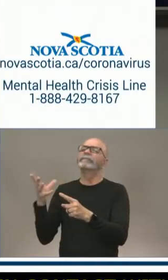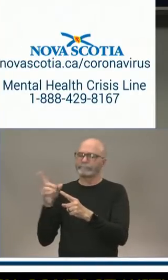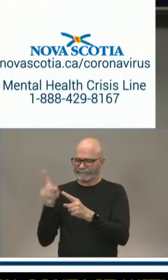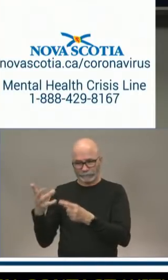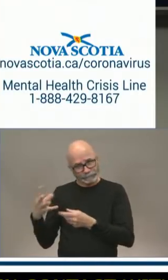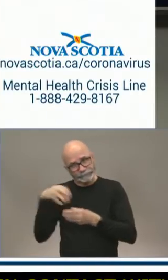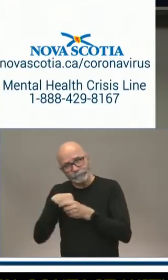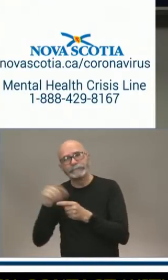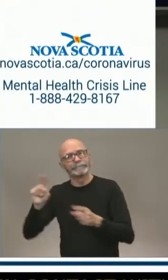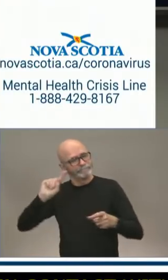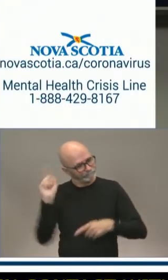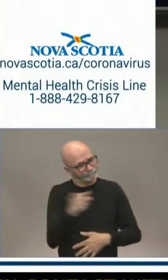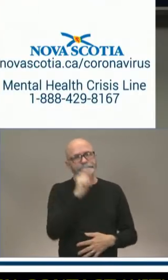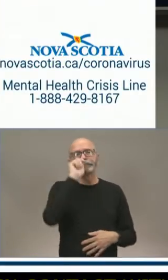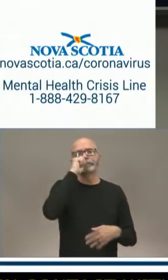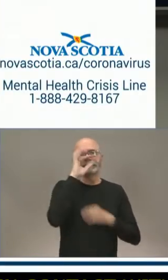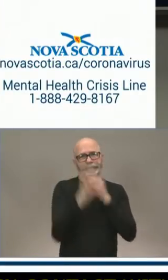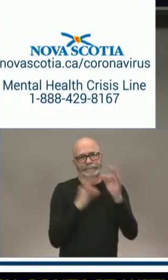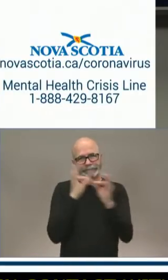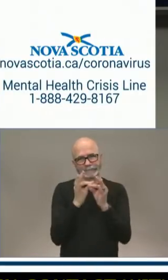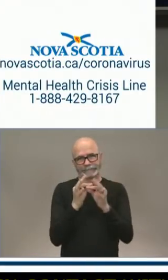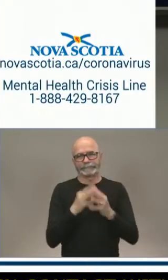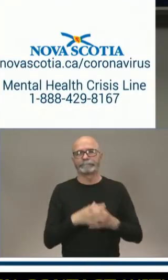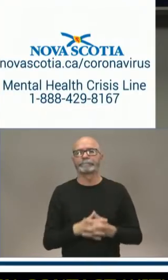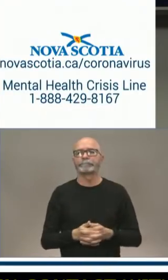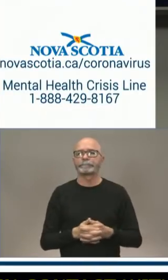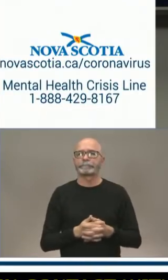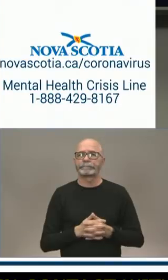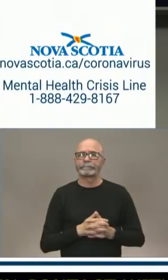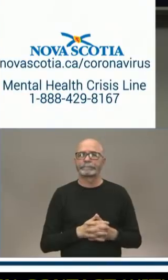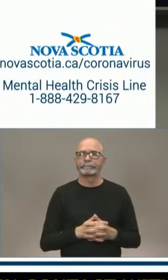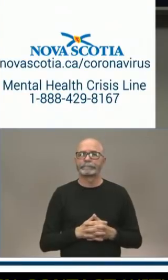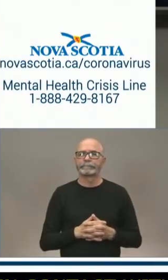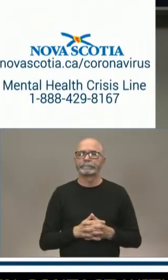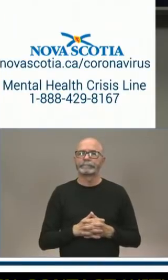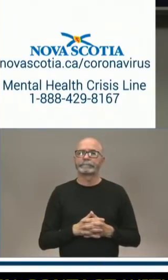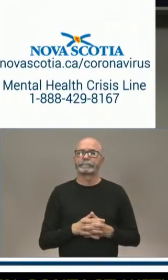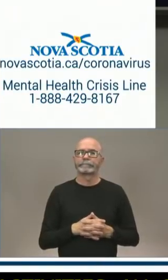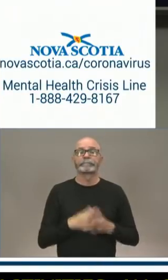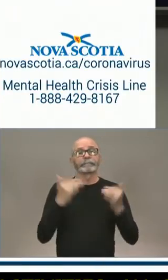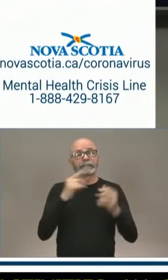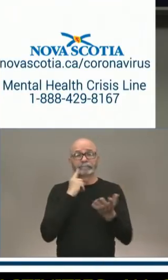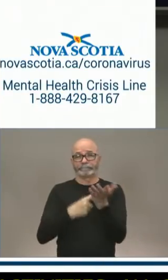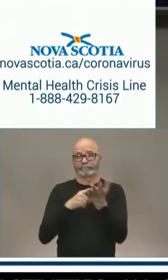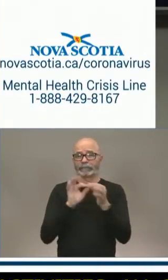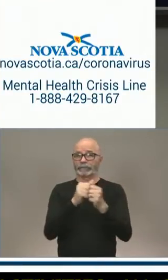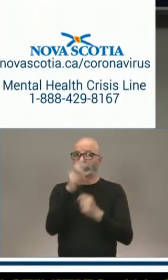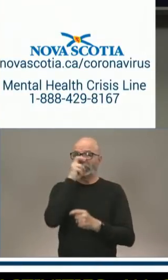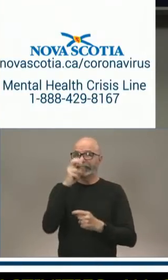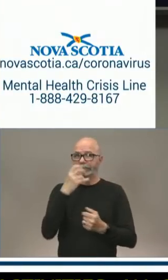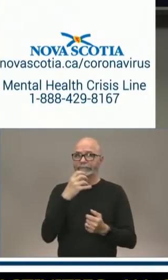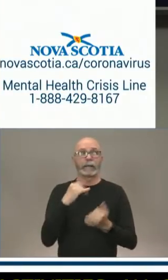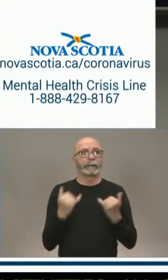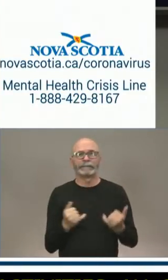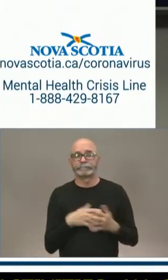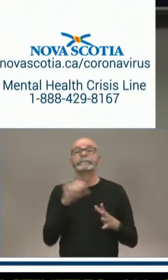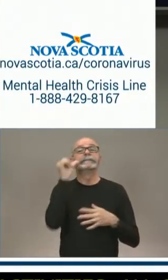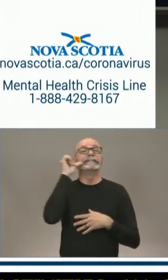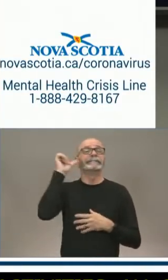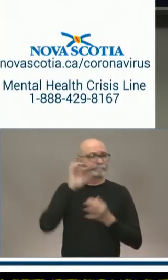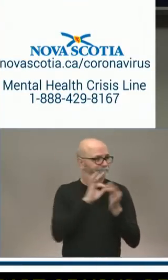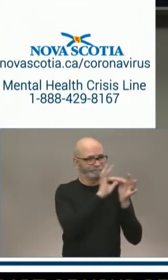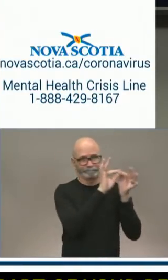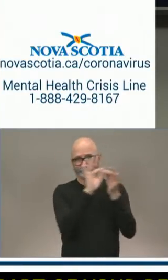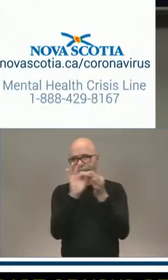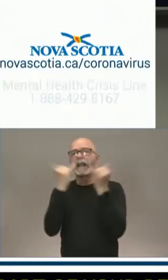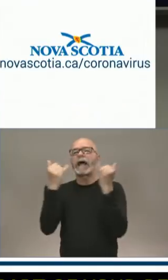COVID precautions. A little bit more on restrictions. We did issue a press release yesterday with details, so I won't repeat